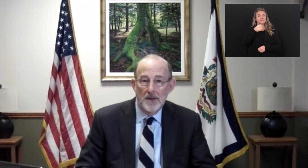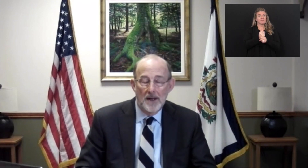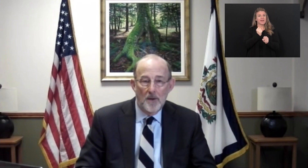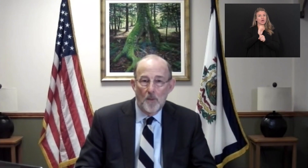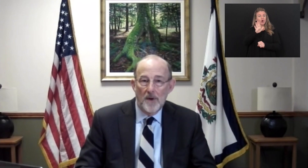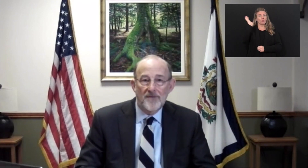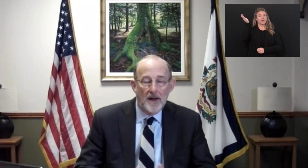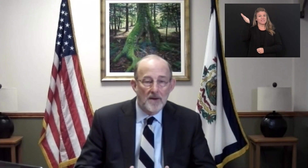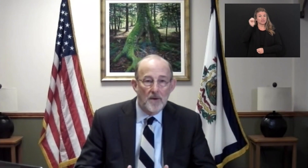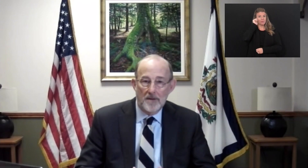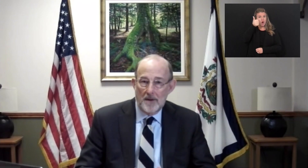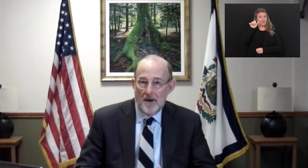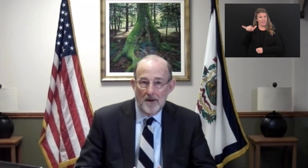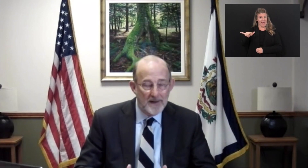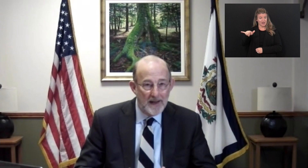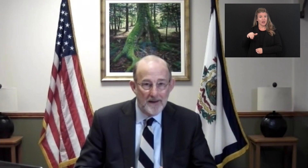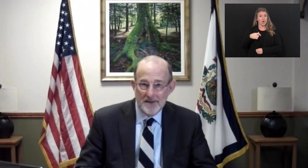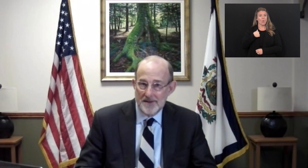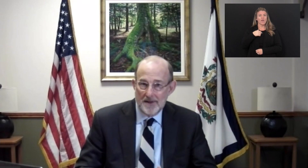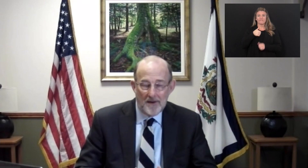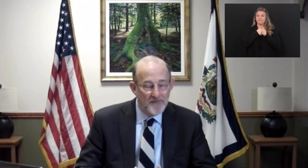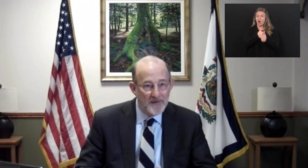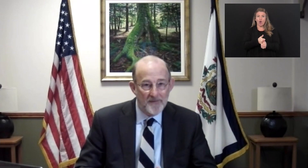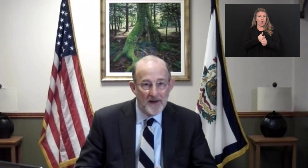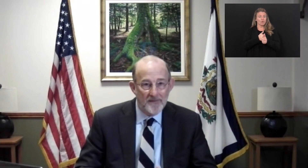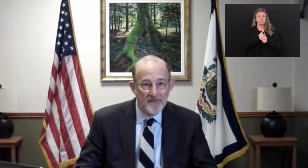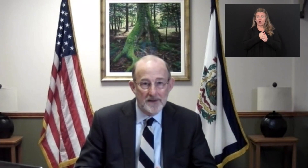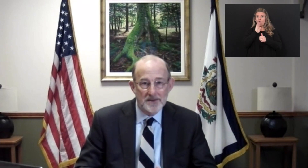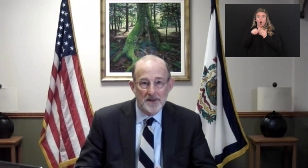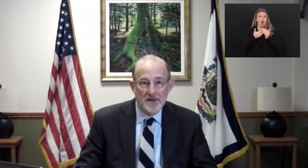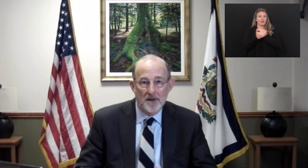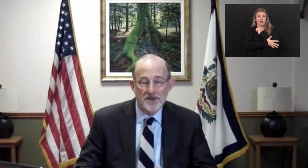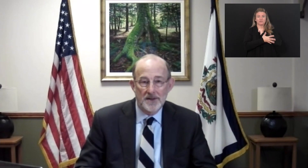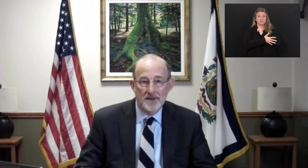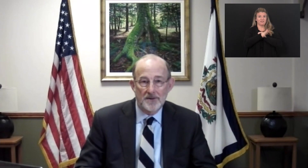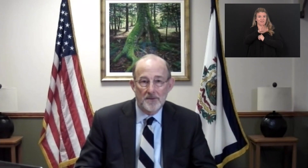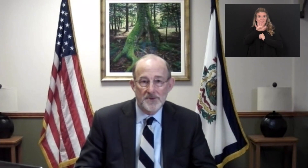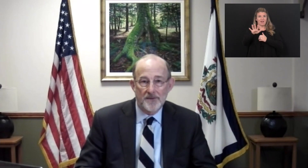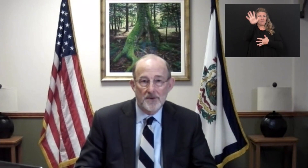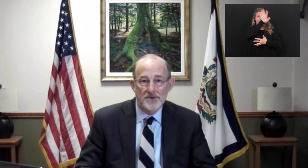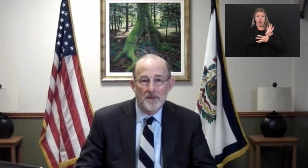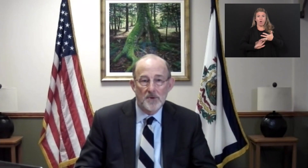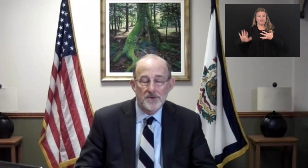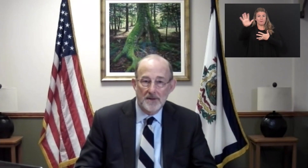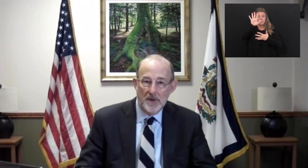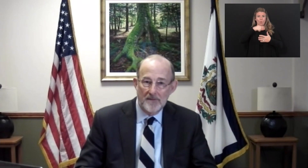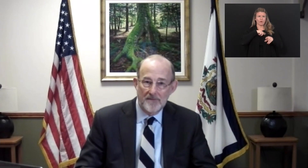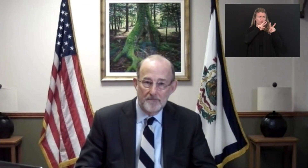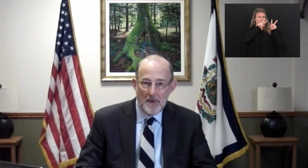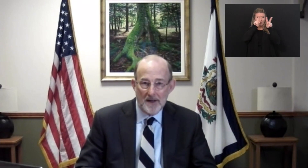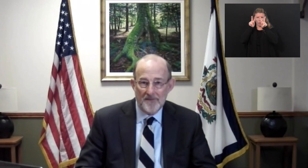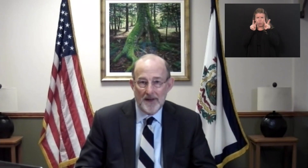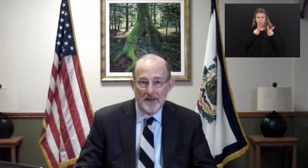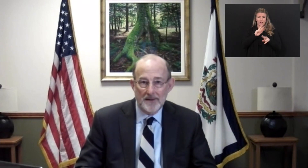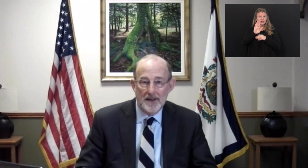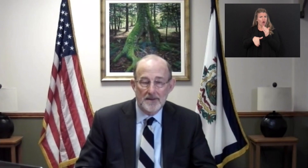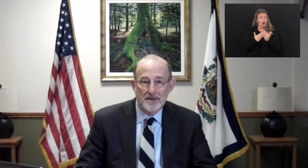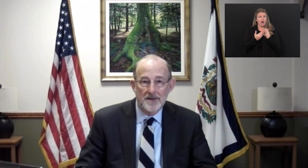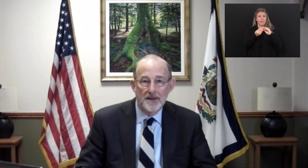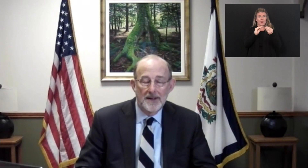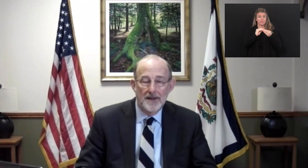tomorrow. We follow all the counties, all 55 counties closely in terms of those numbers, and we've modified